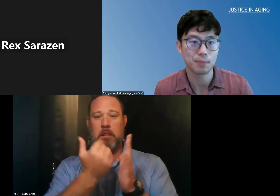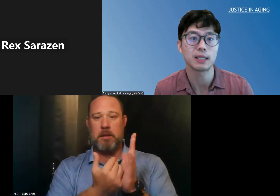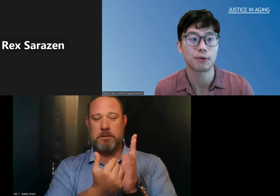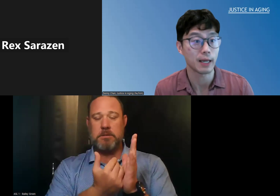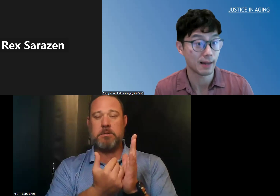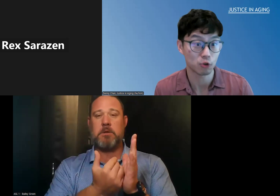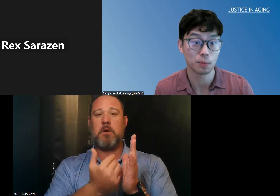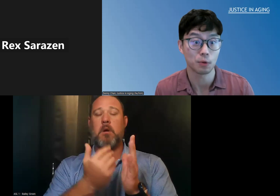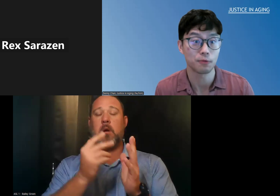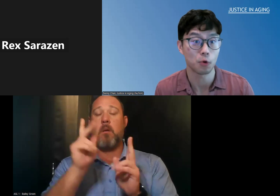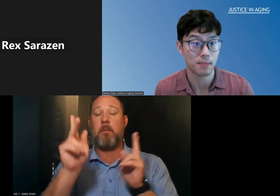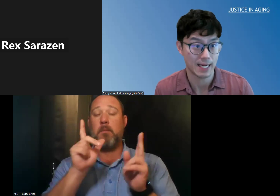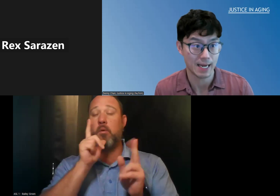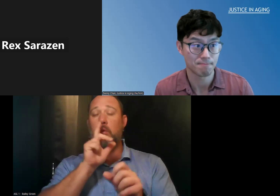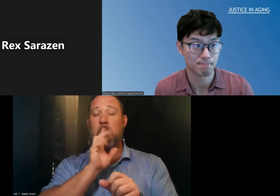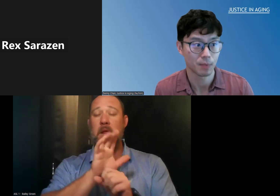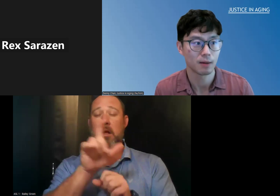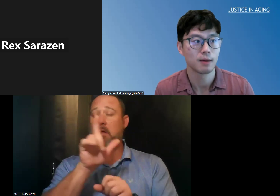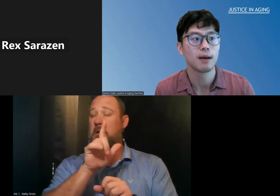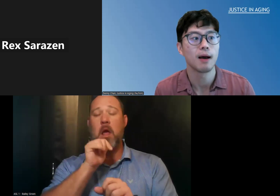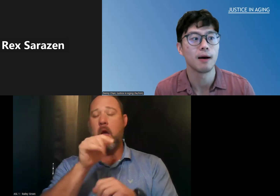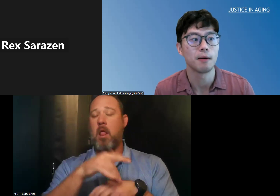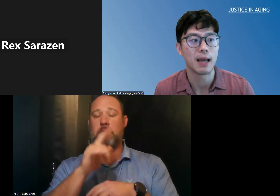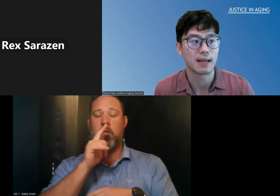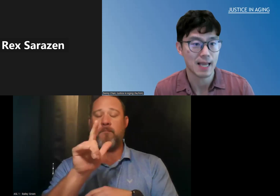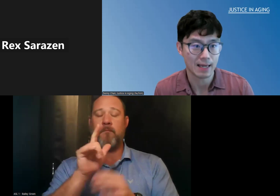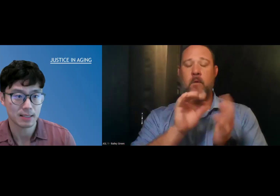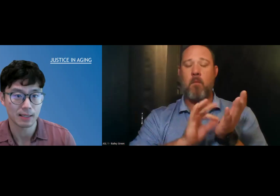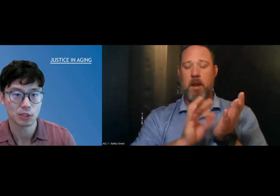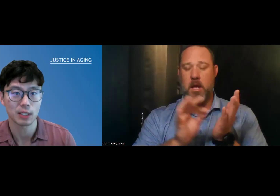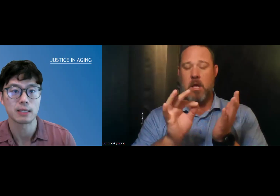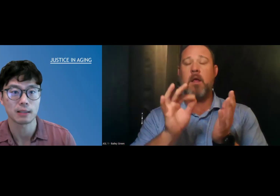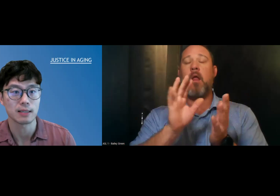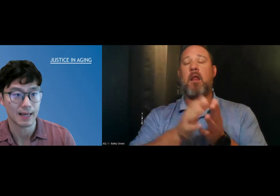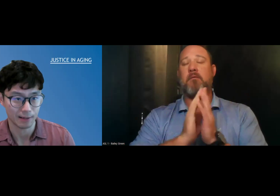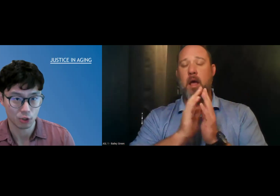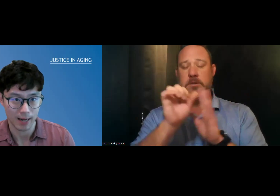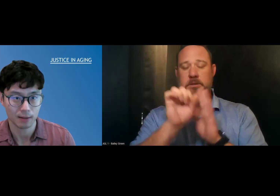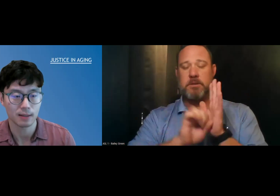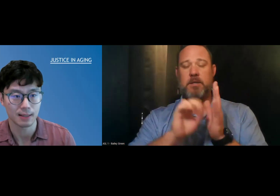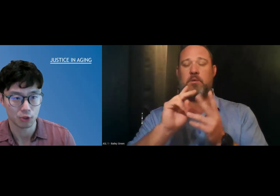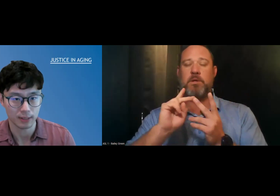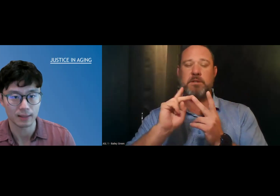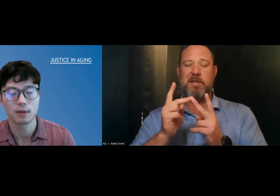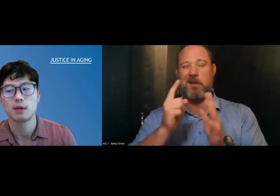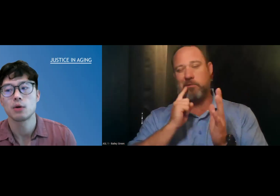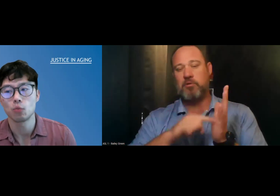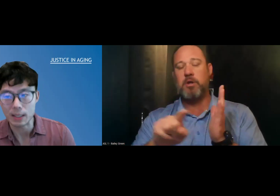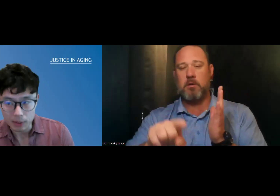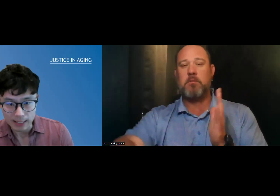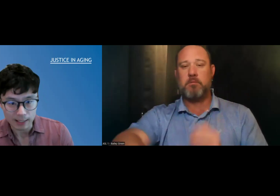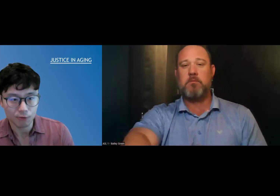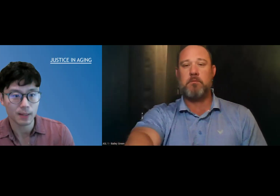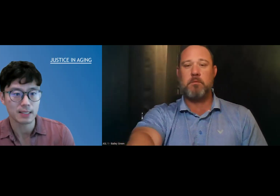who they believe are ineligible for Medicaid, and has asked states to conduct a second check, essentially.